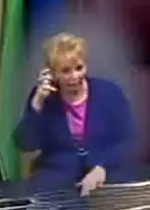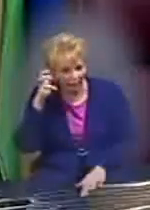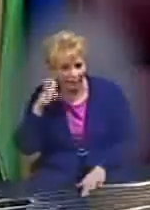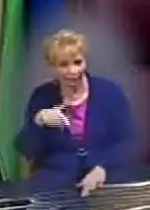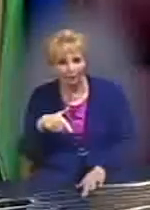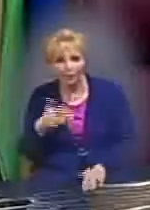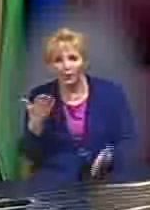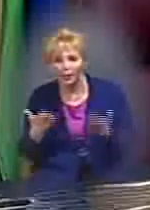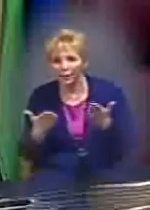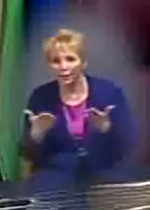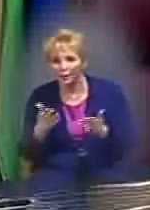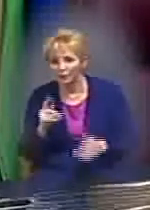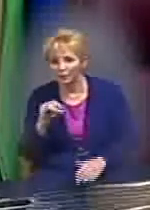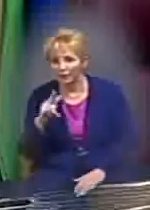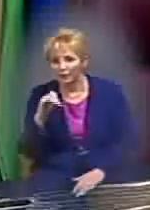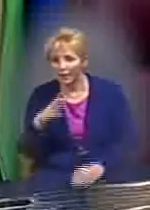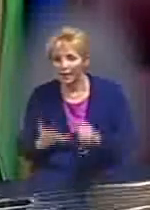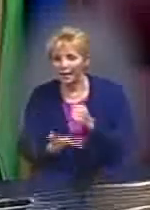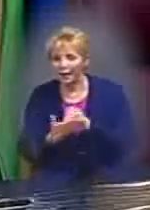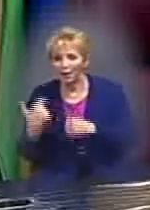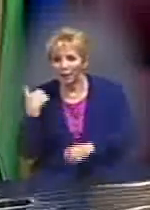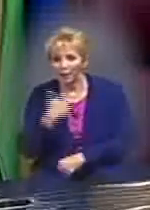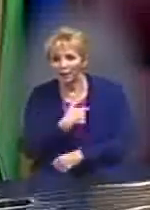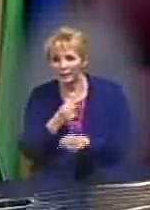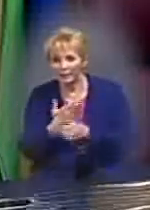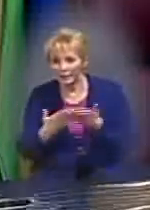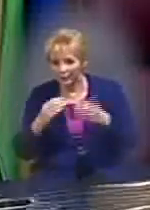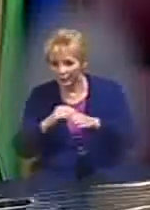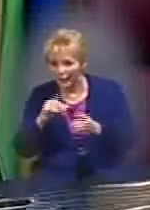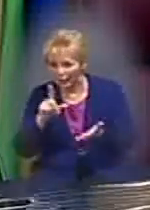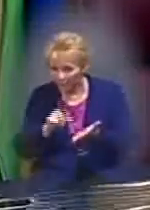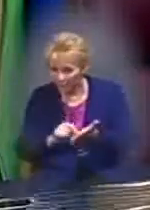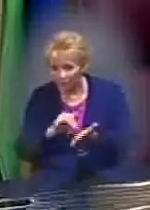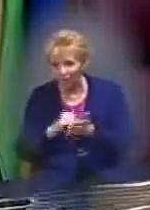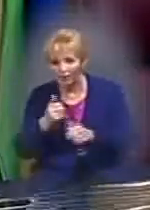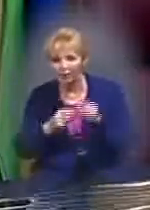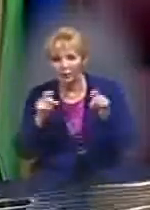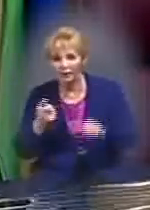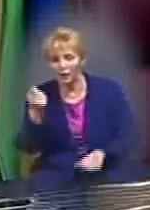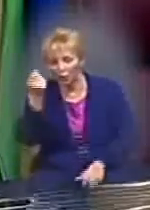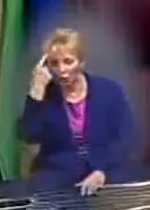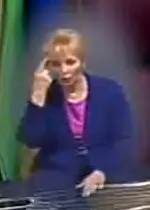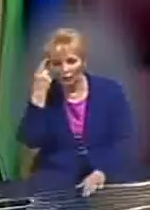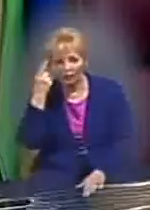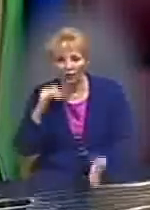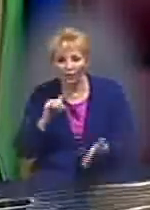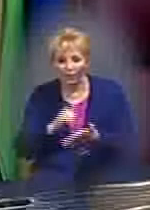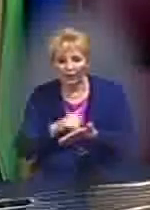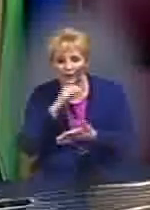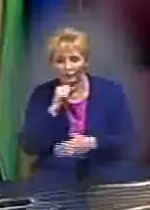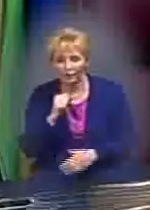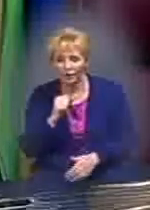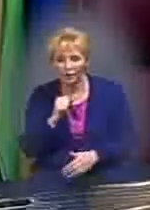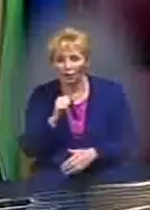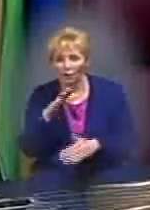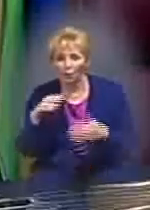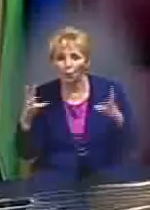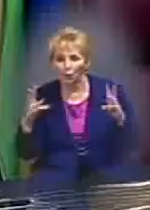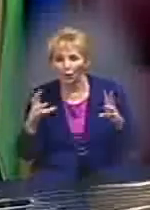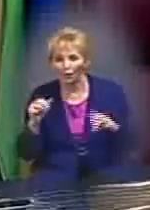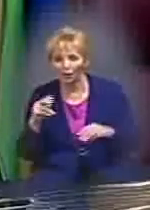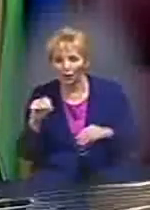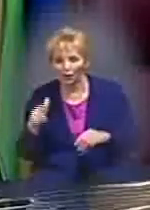and perhaps Tyler would help us out and get something in the paper so that everyone can understand that that is all that the Winter Carnival